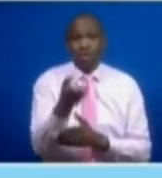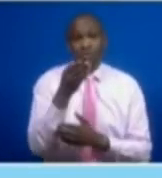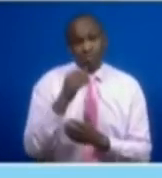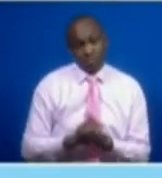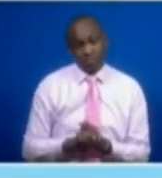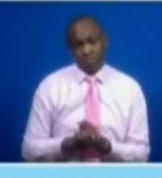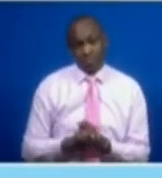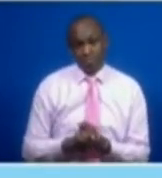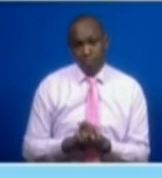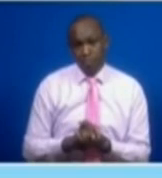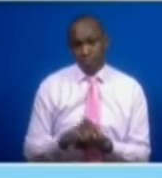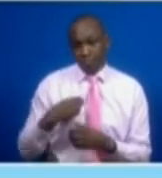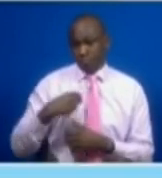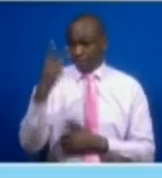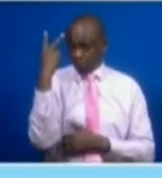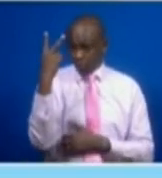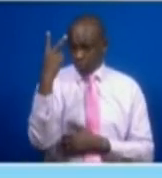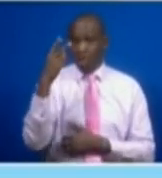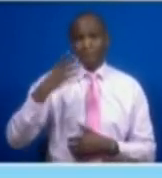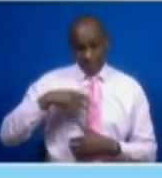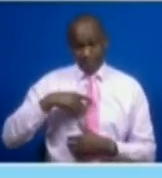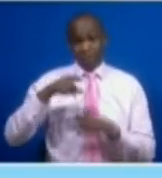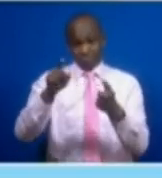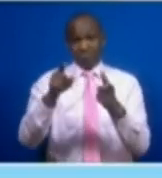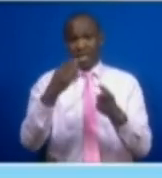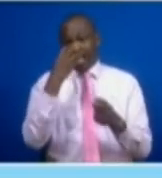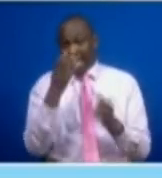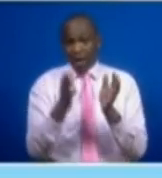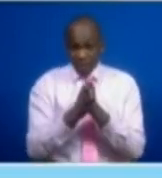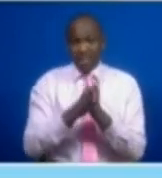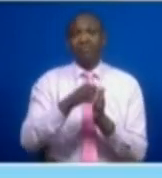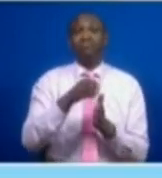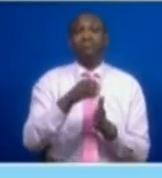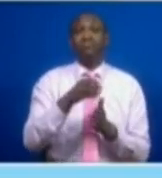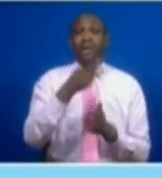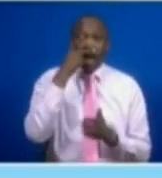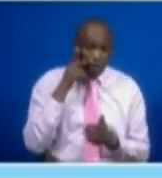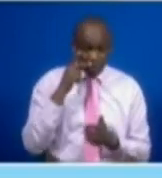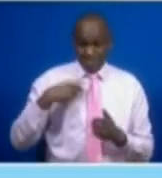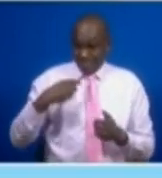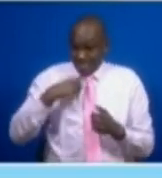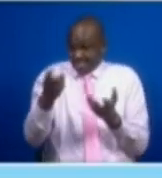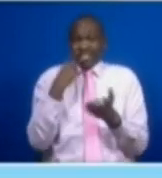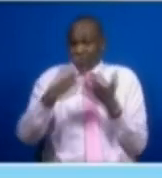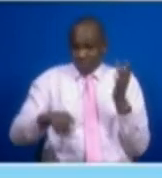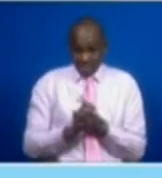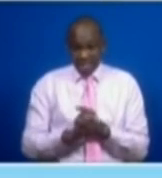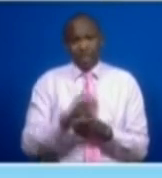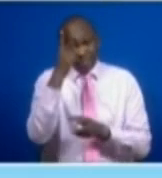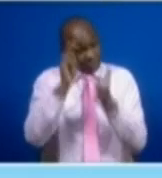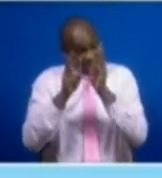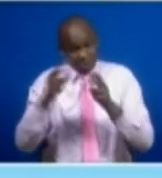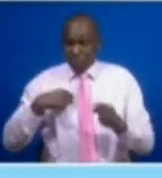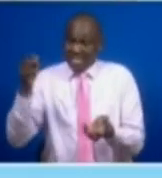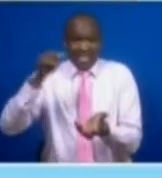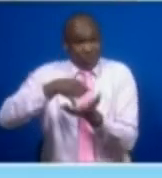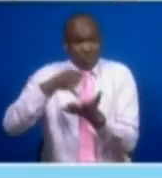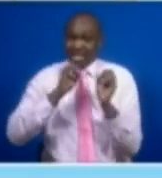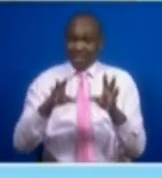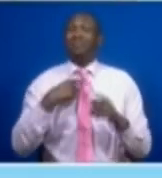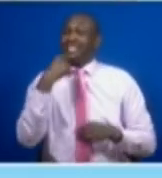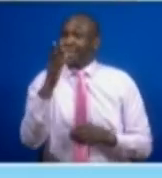said. Number two, the candidates. While I don't want to be extreme like my friend Miguna here about 2022, but I can assure